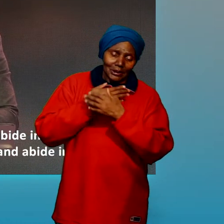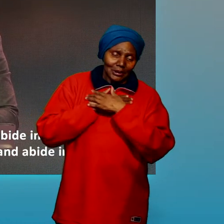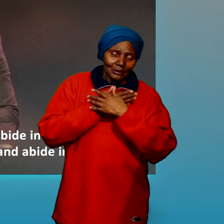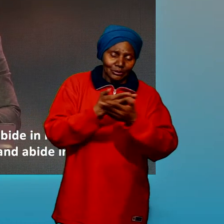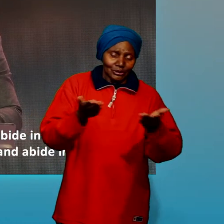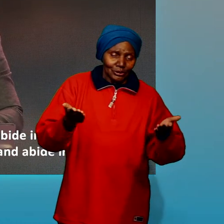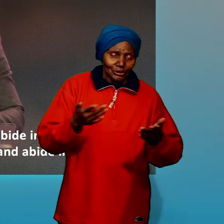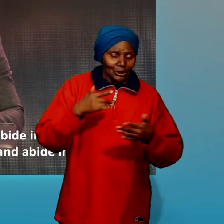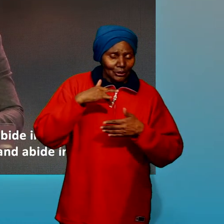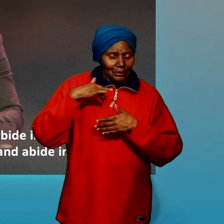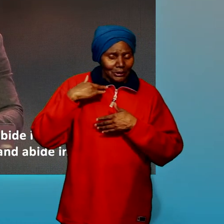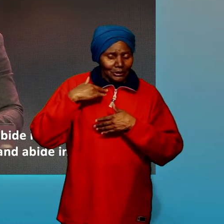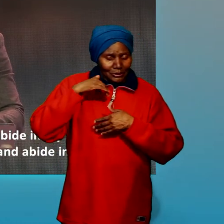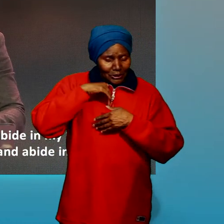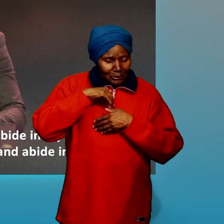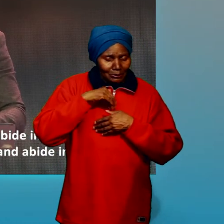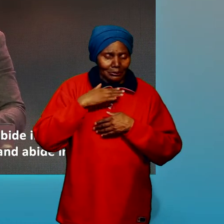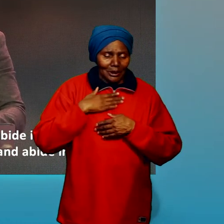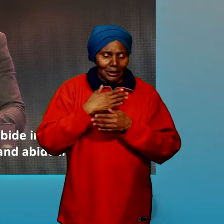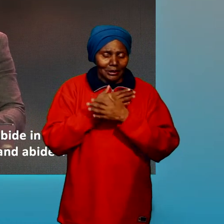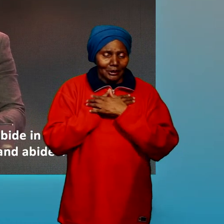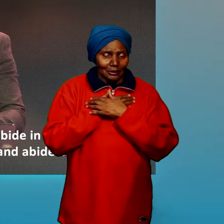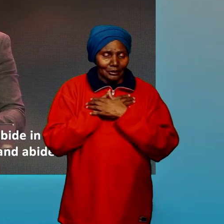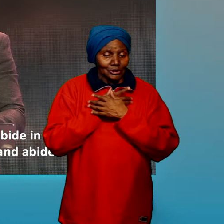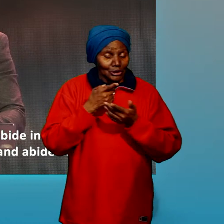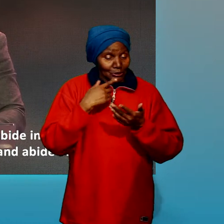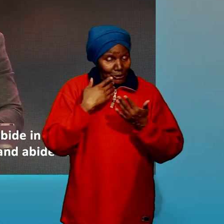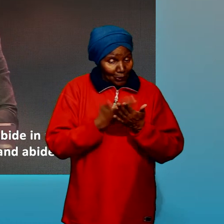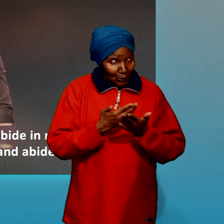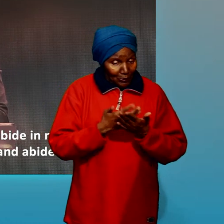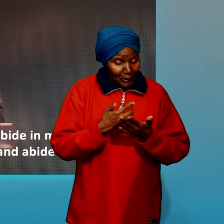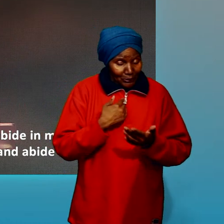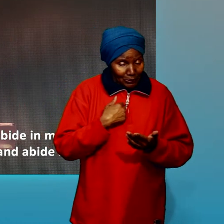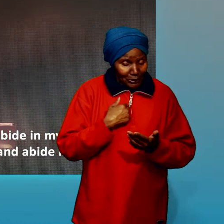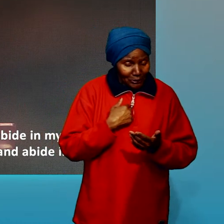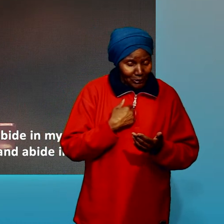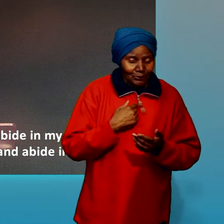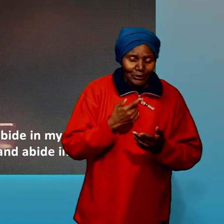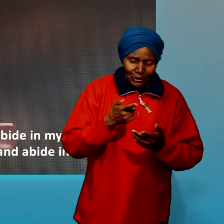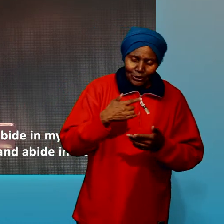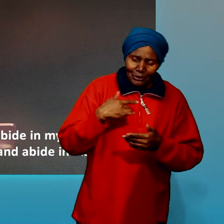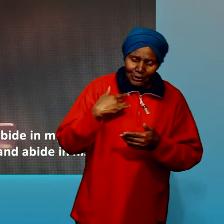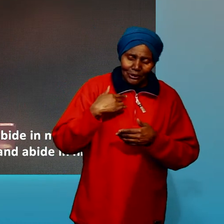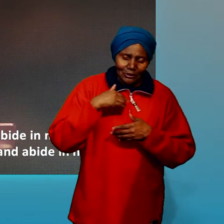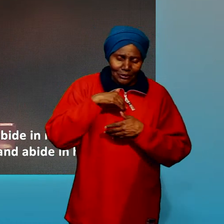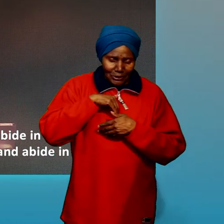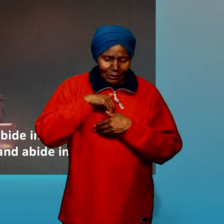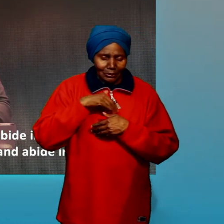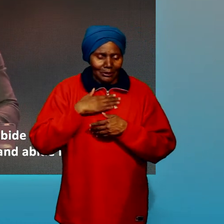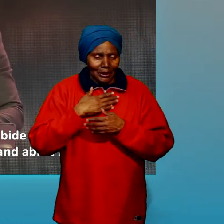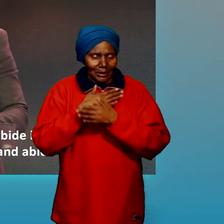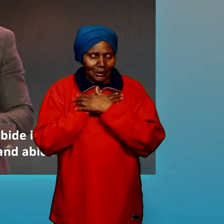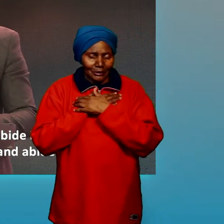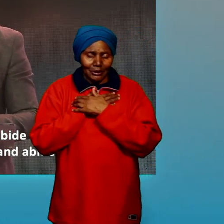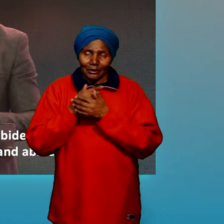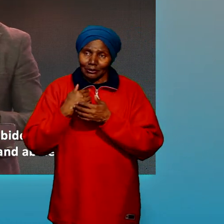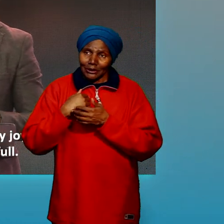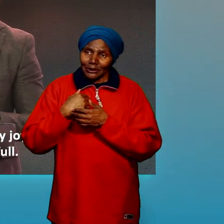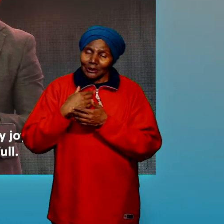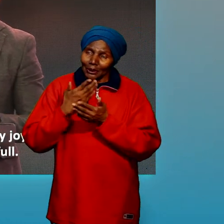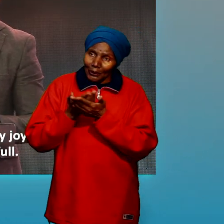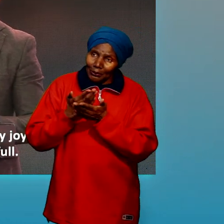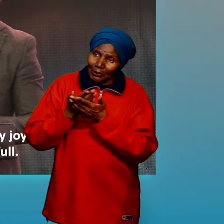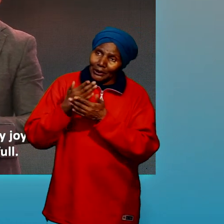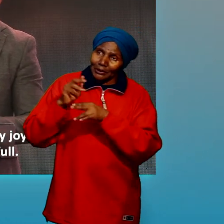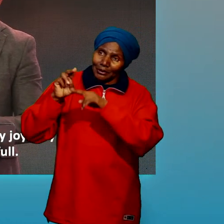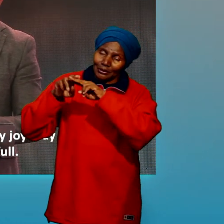my commandments, you will abide in my love, just as I have kept my Father's commandments and abide in his love.